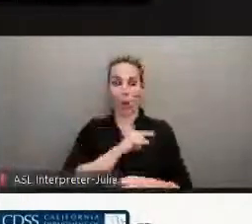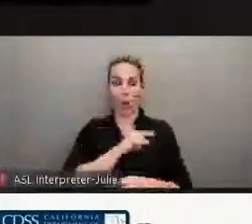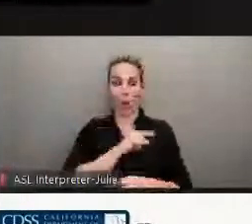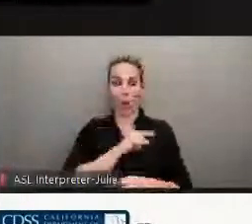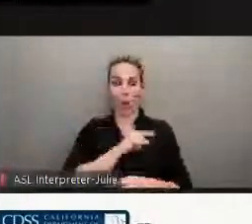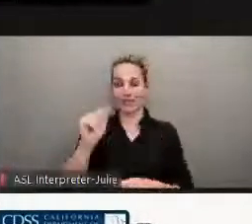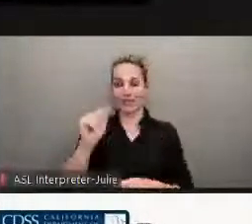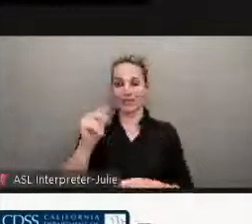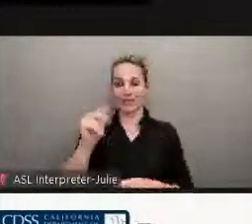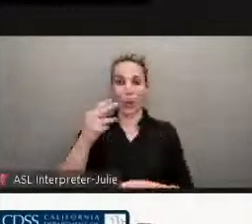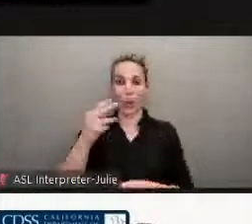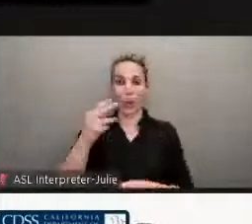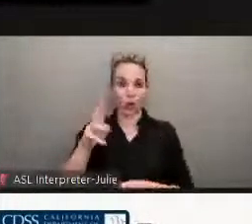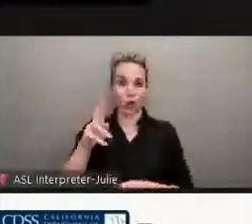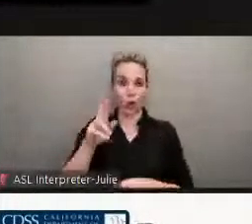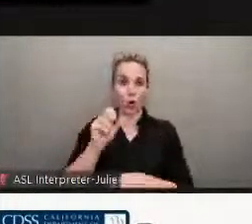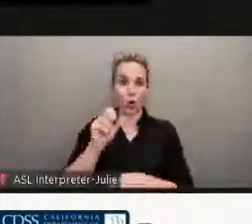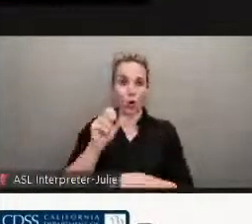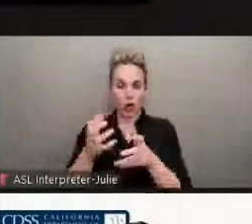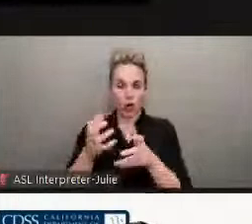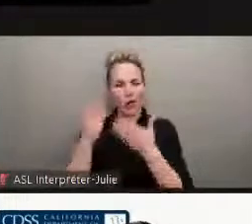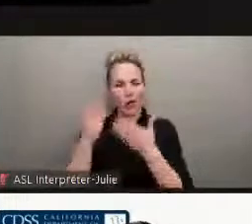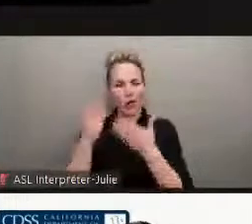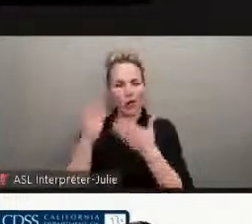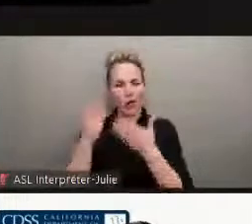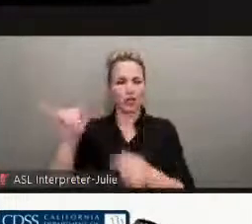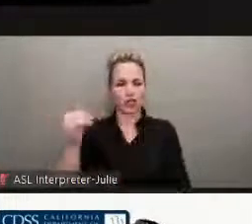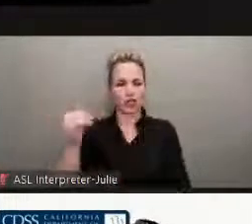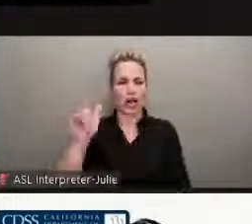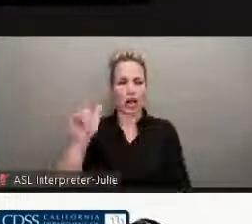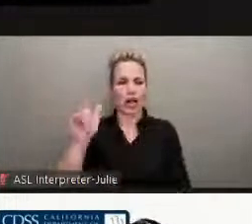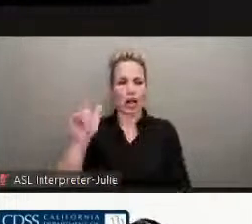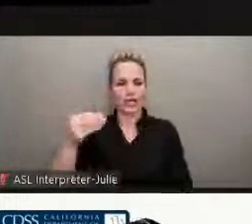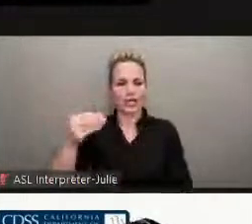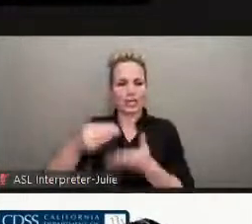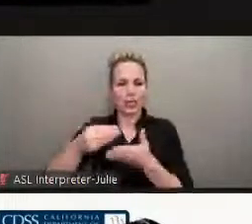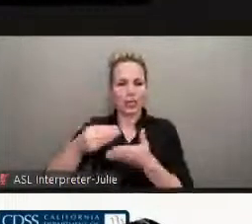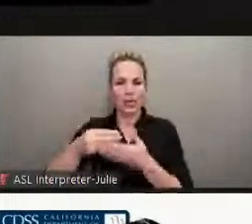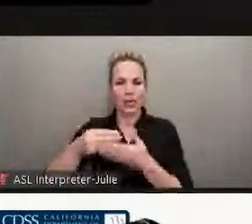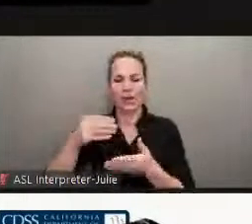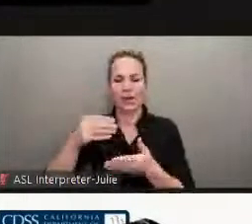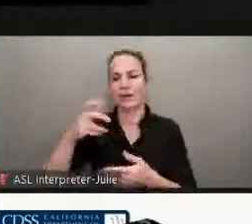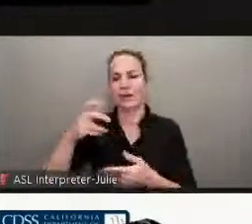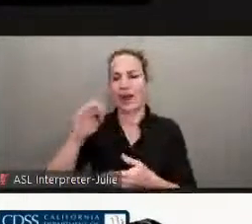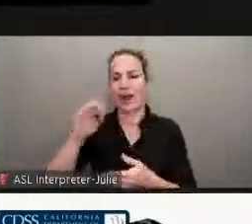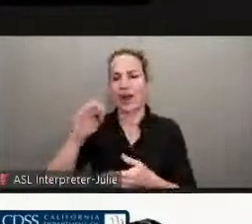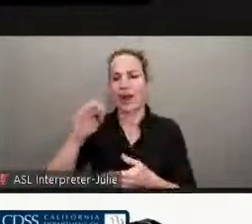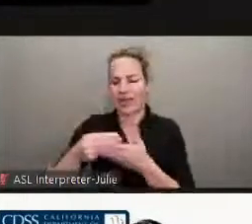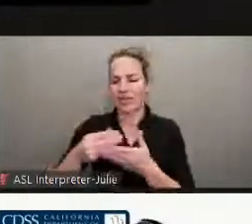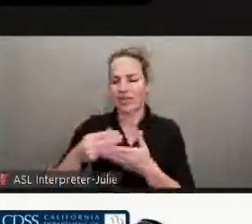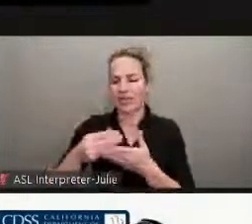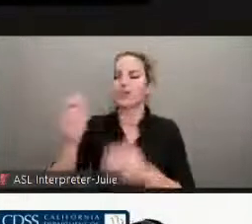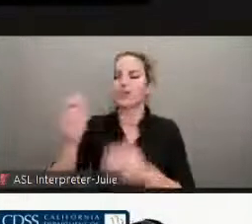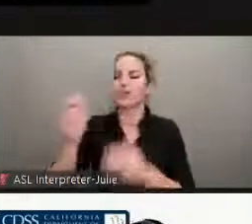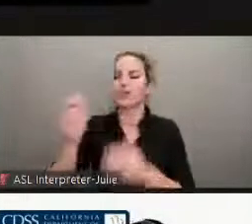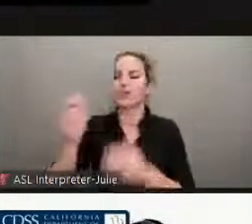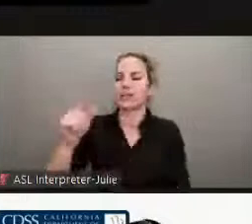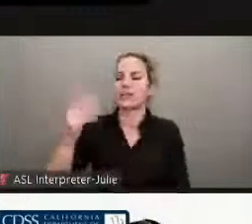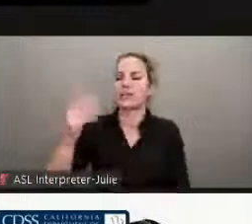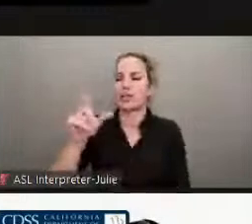its recommendations to the JLMC, the Finance, and Joint Legislative Budget Committee on August 15th,